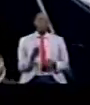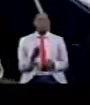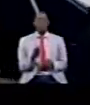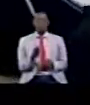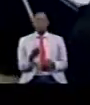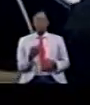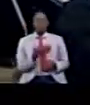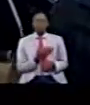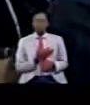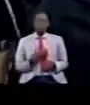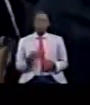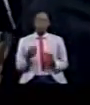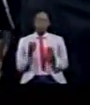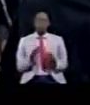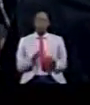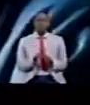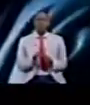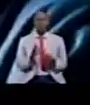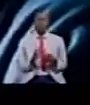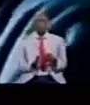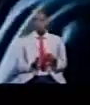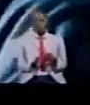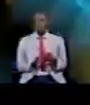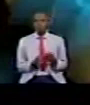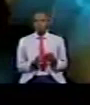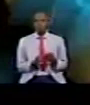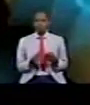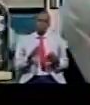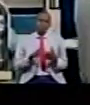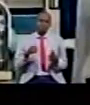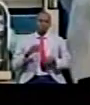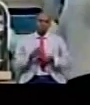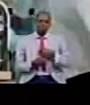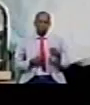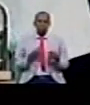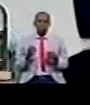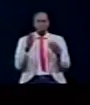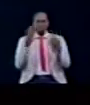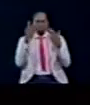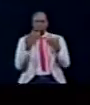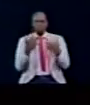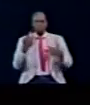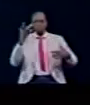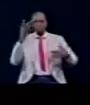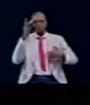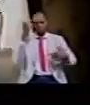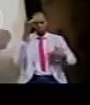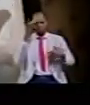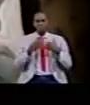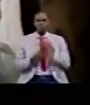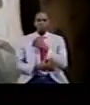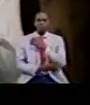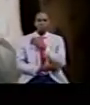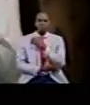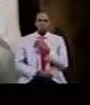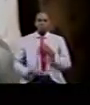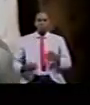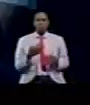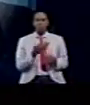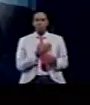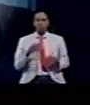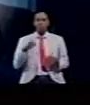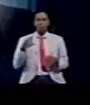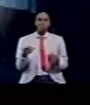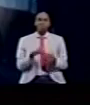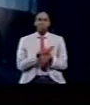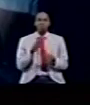did. Just yesterday, after ministration, and a lot of those boys gave their life to Christ and all, and then I sat